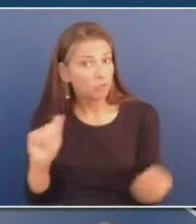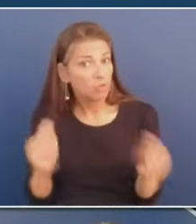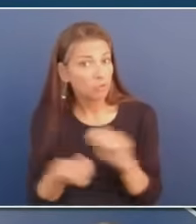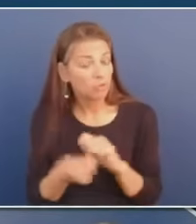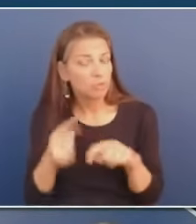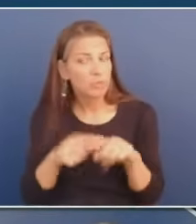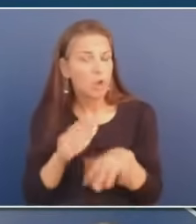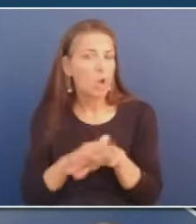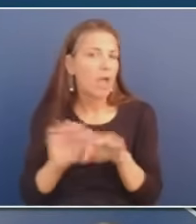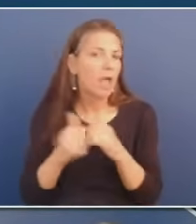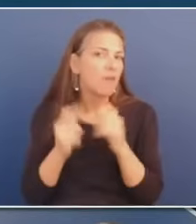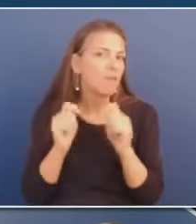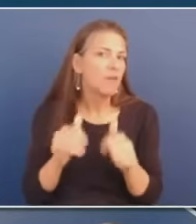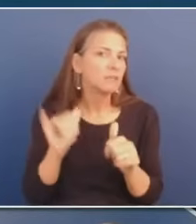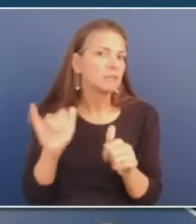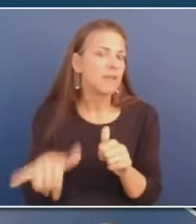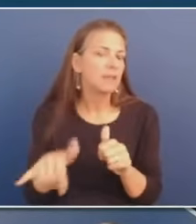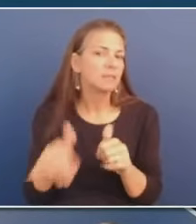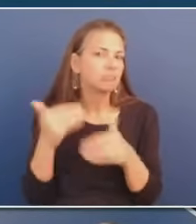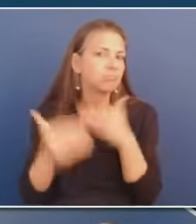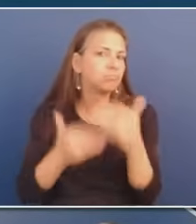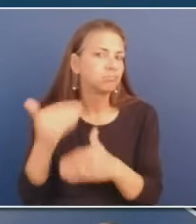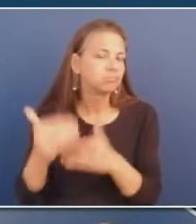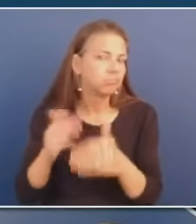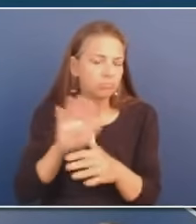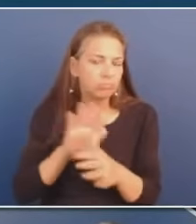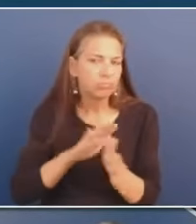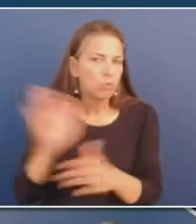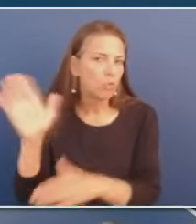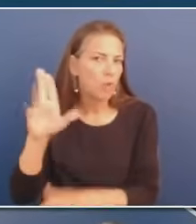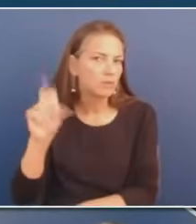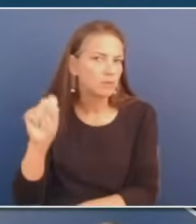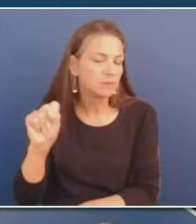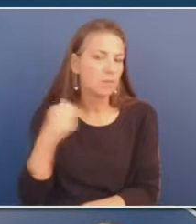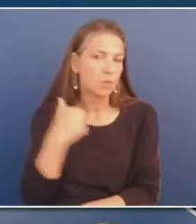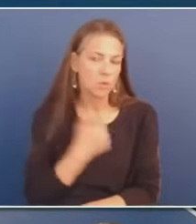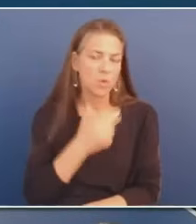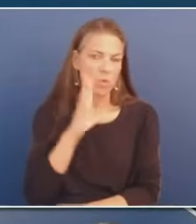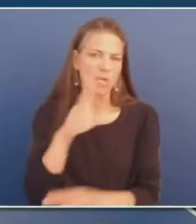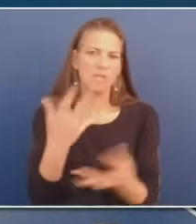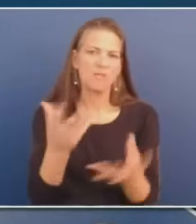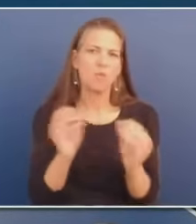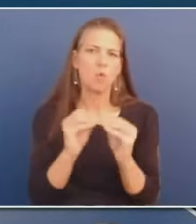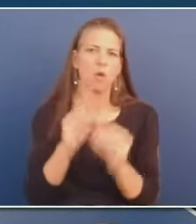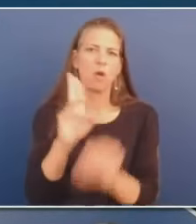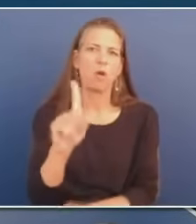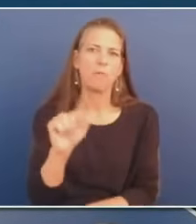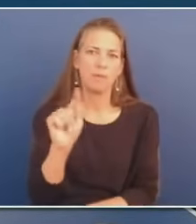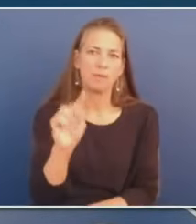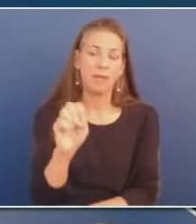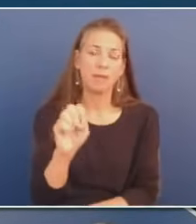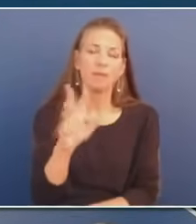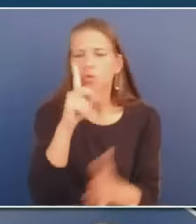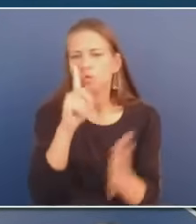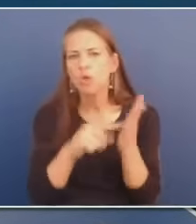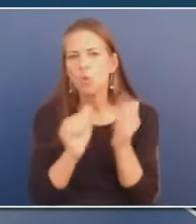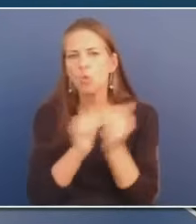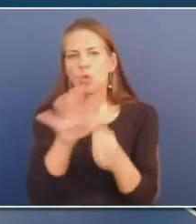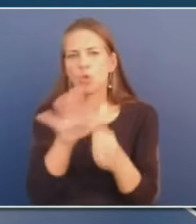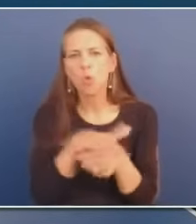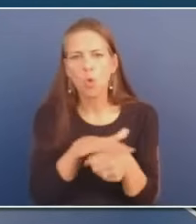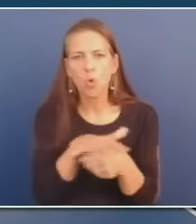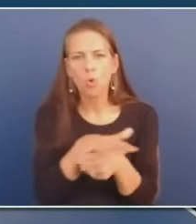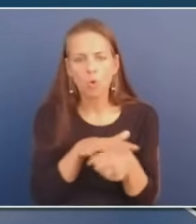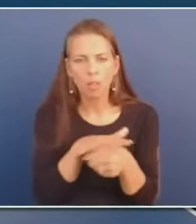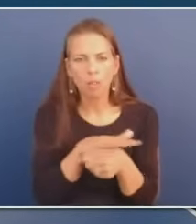this moves across the country. And so we will be providing more updates, but check with your local meteorologist. Make sure you